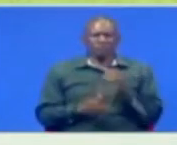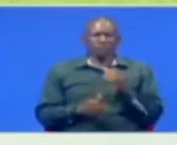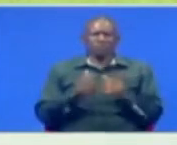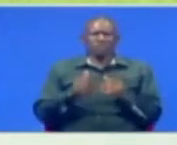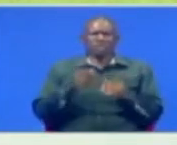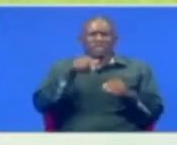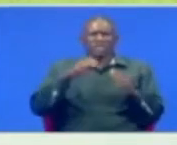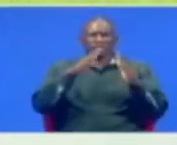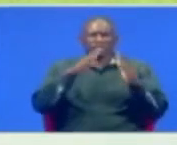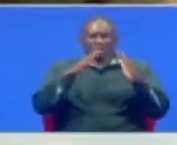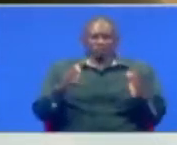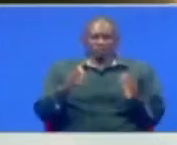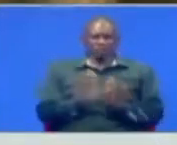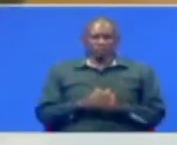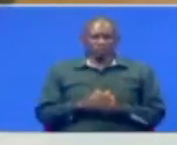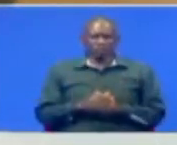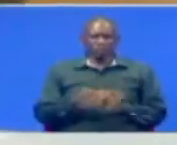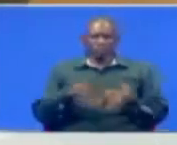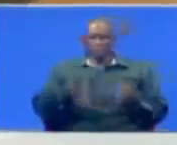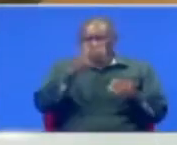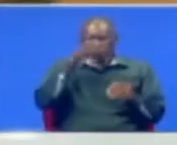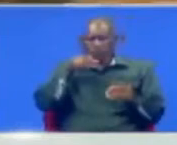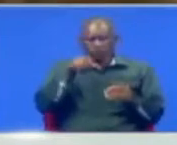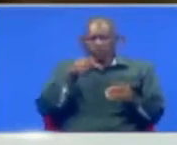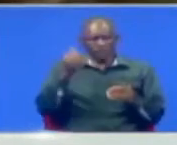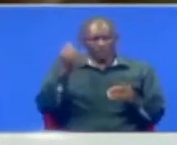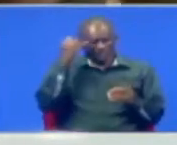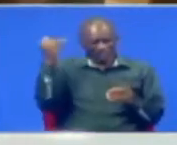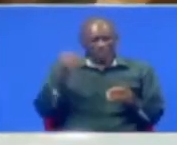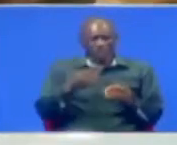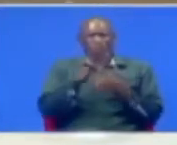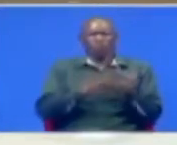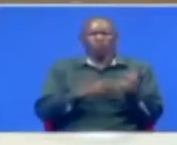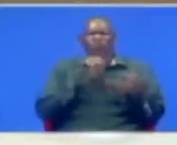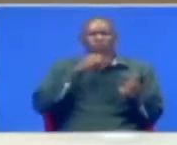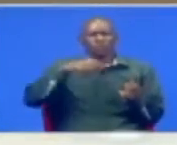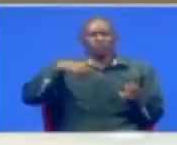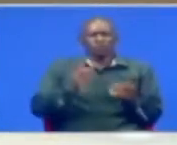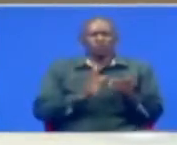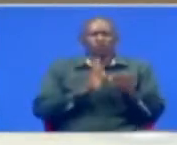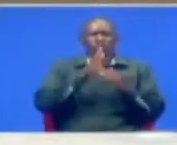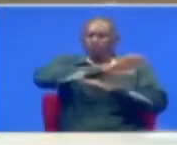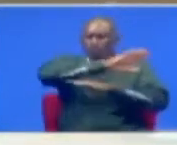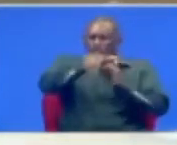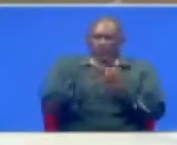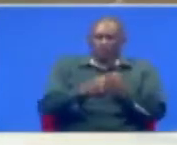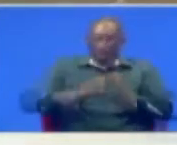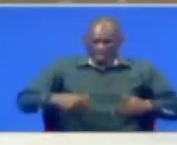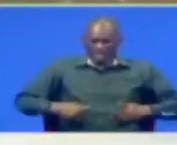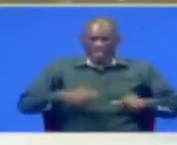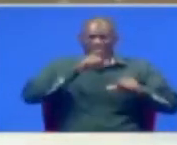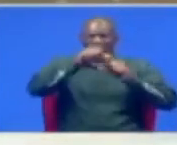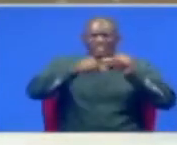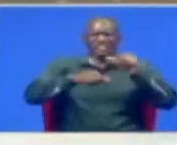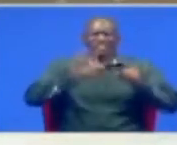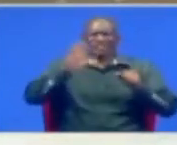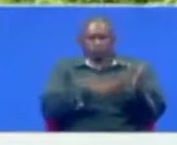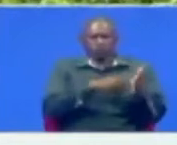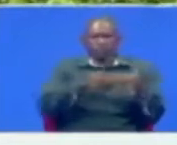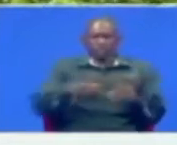in his or her own premise. As a result of their invention, the two boys went on to win the overall Young Scientists Kenya national